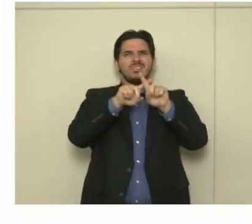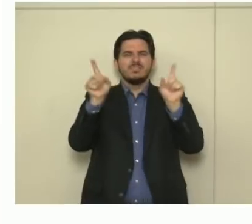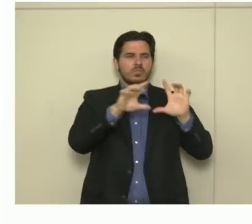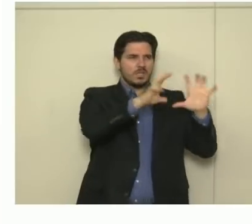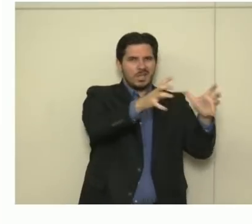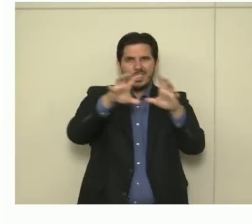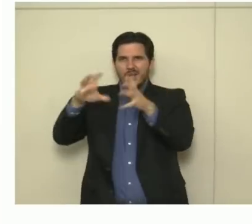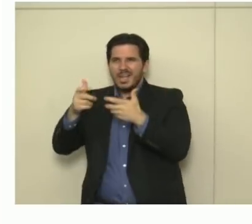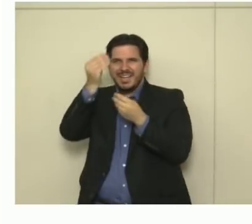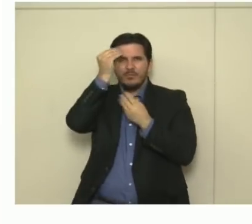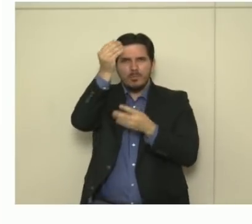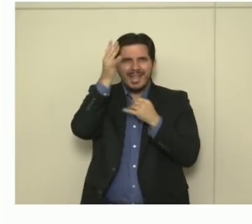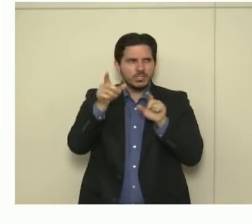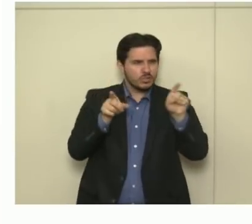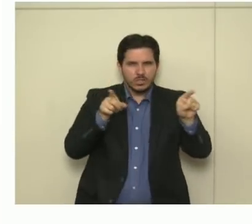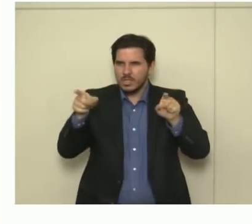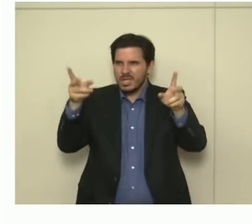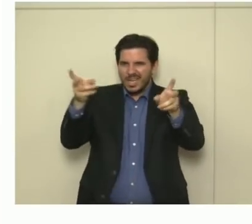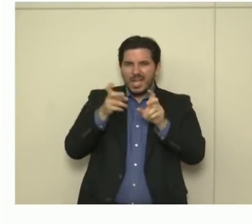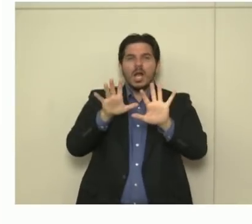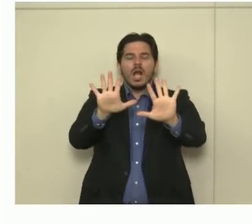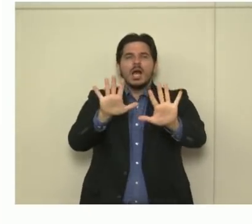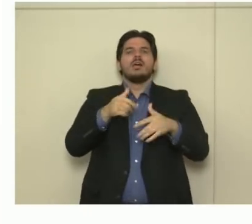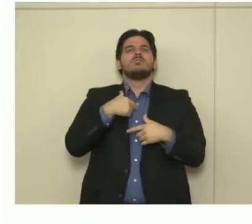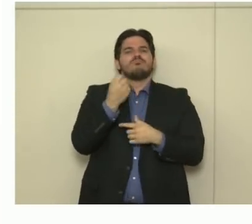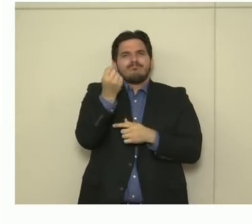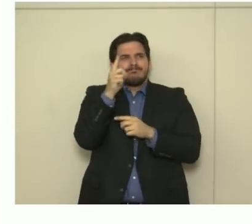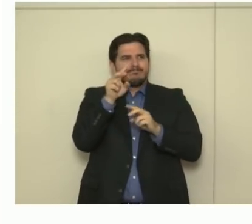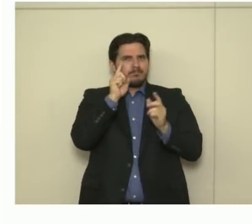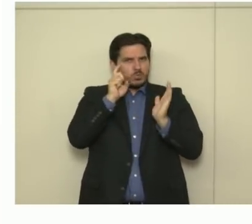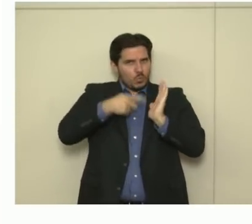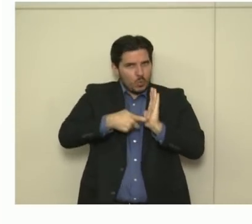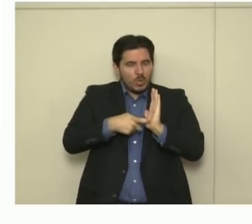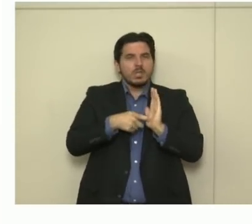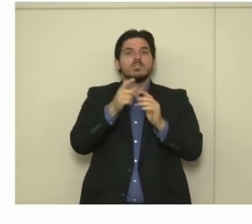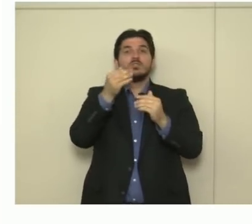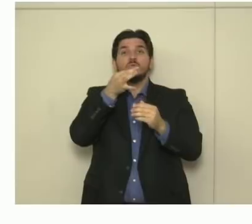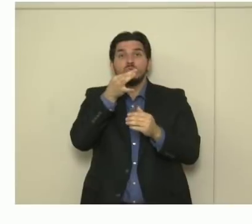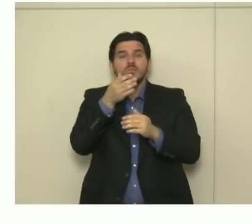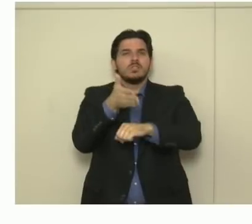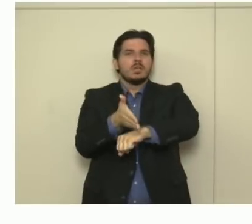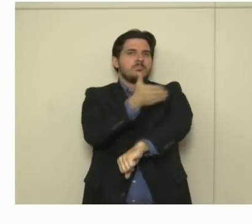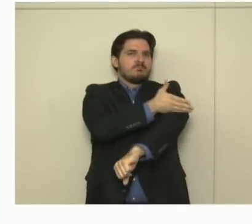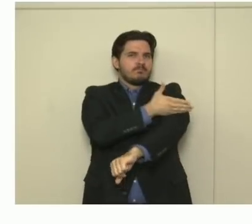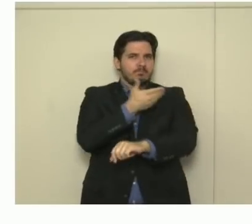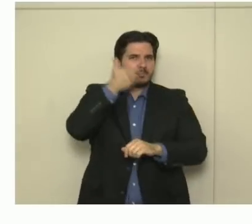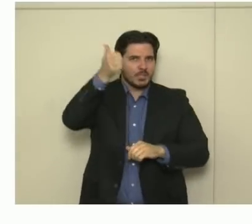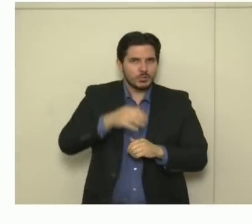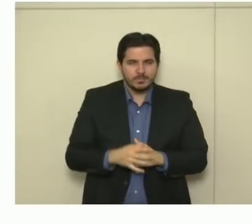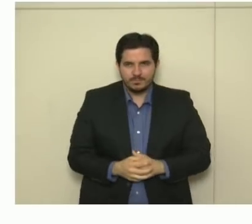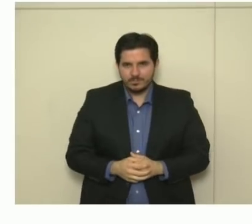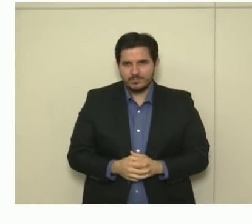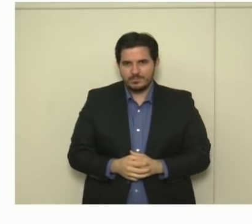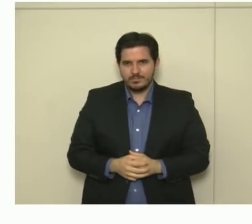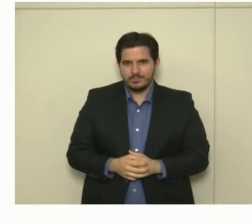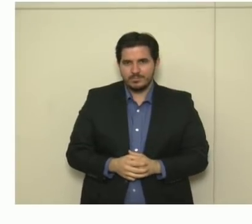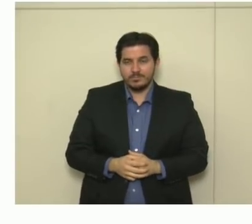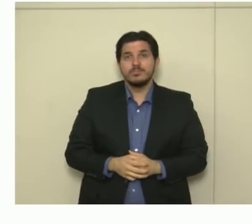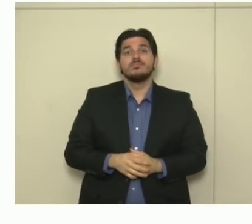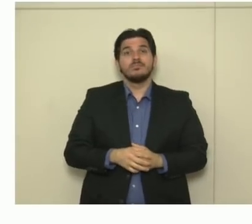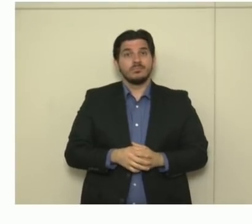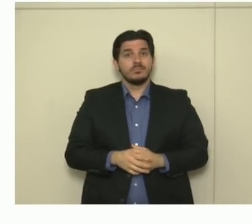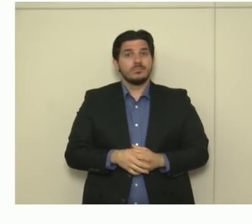we'll have a resolution to that soon. And then lastly, our hospitals are doing quite well in terms of COVID cases. You saw the